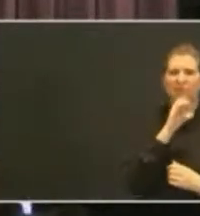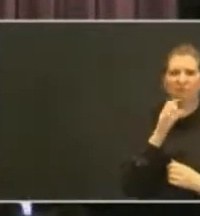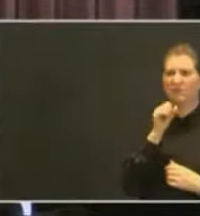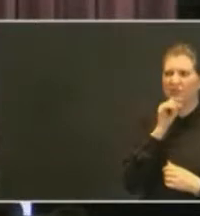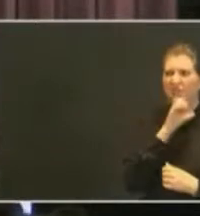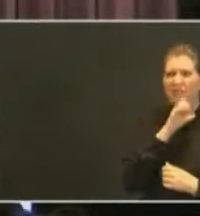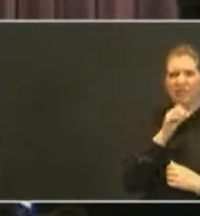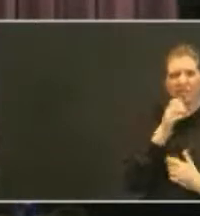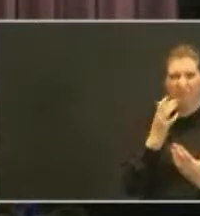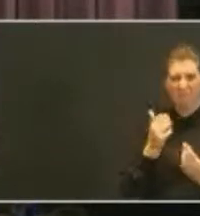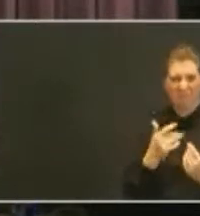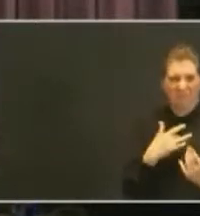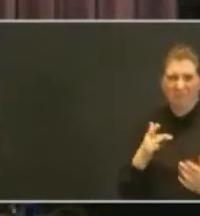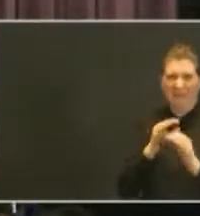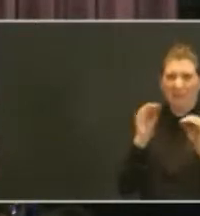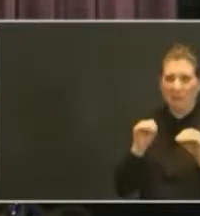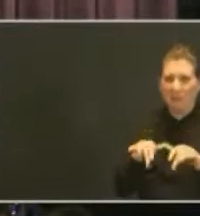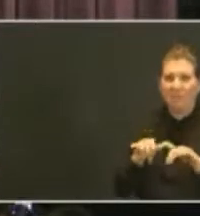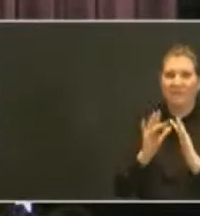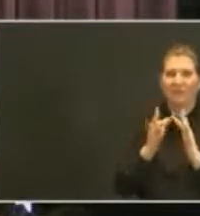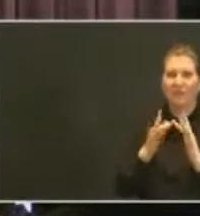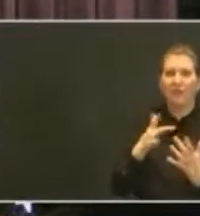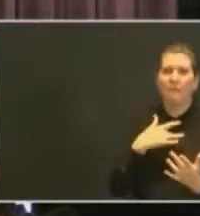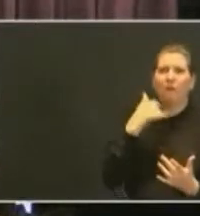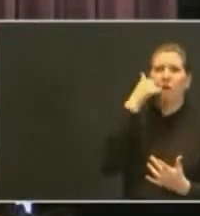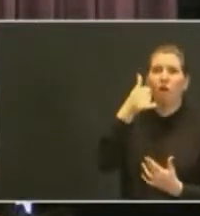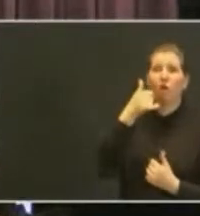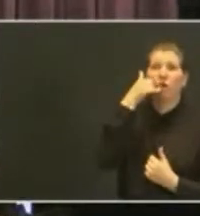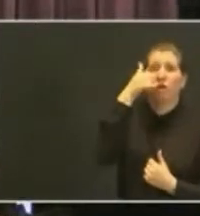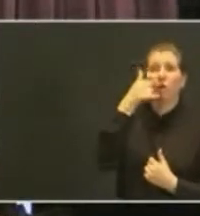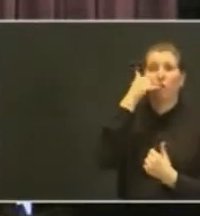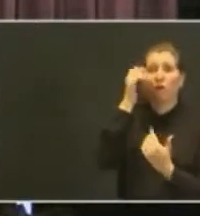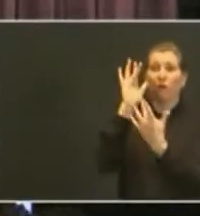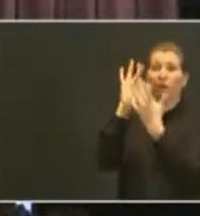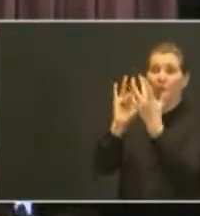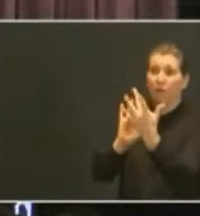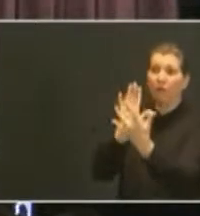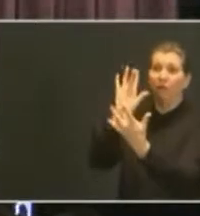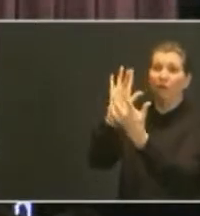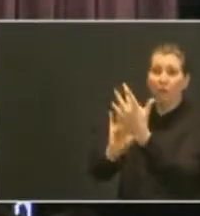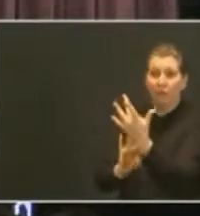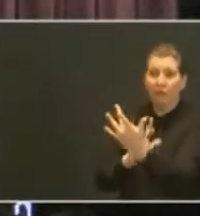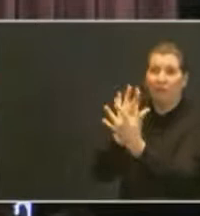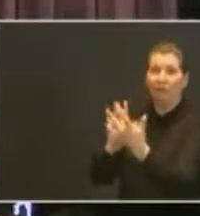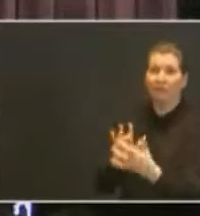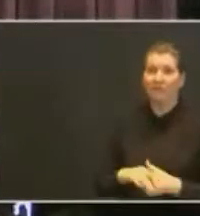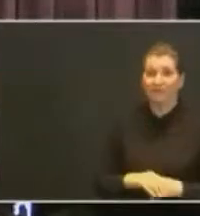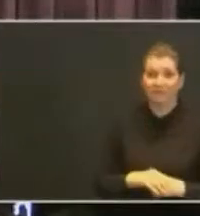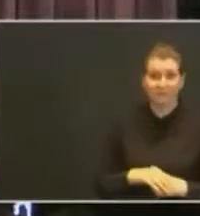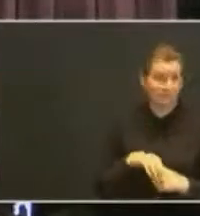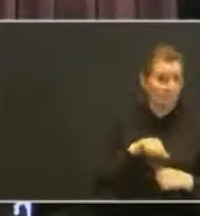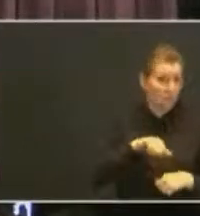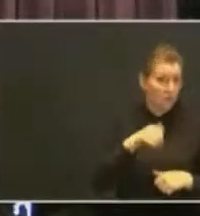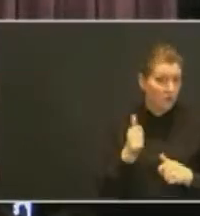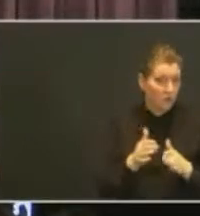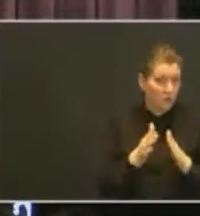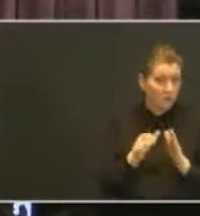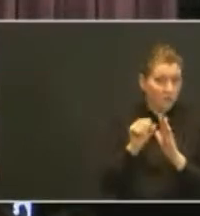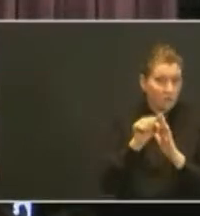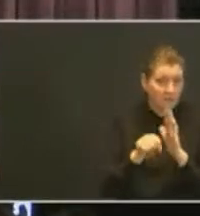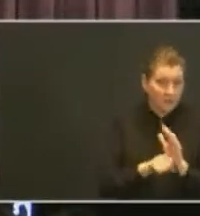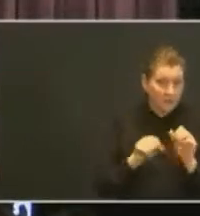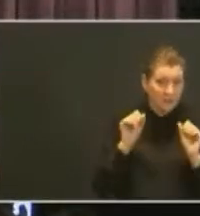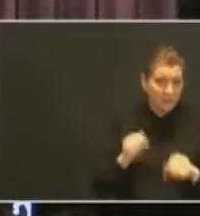appointments and they can't get through. As more and more groups become eligible to register, Is there a way that the state is improving that phone line? I